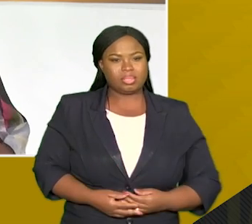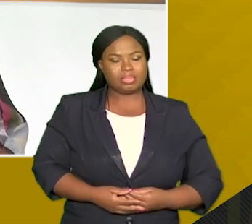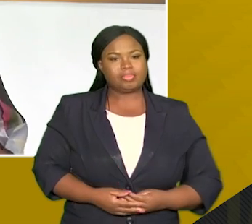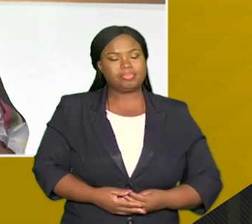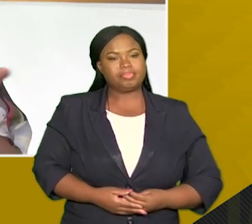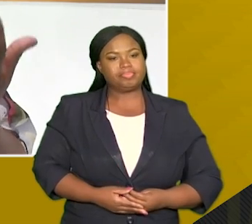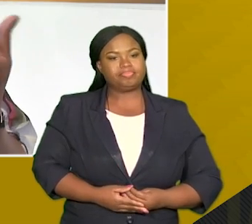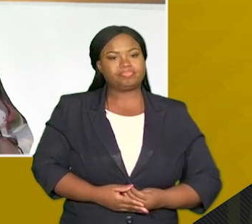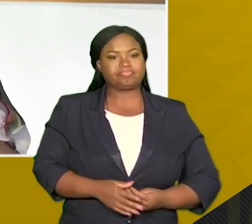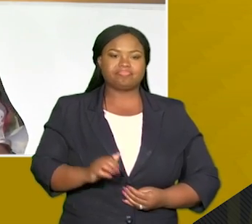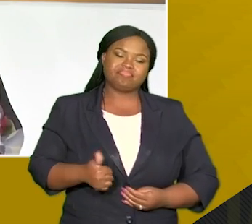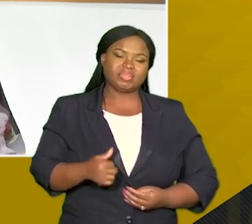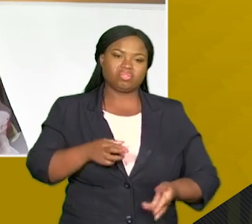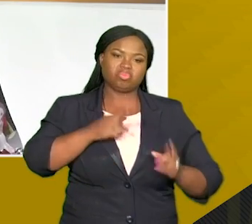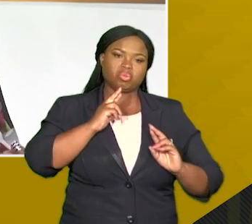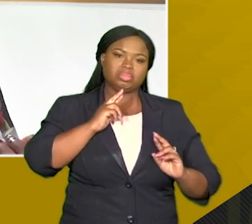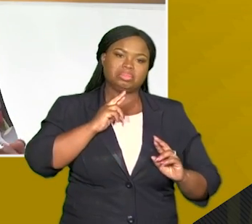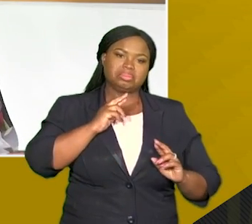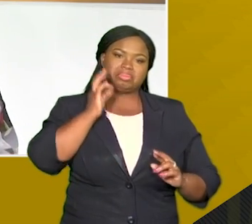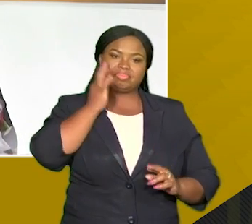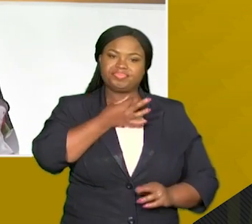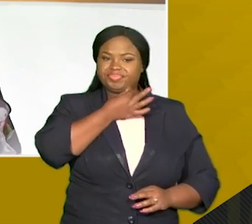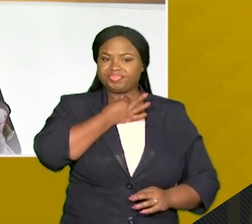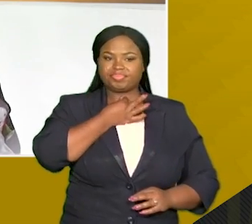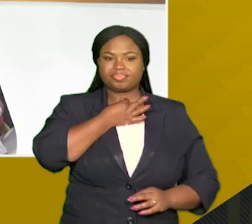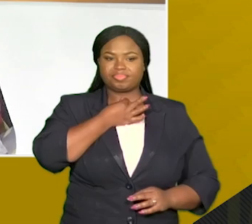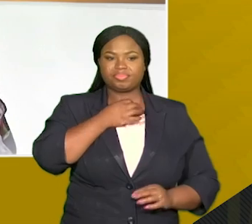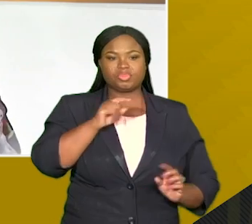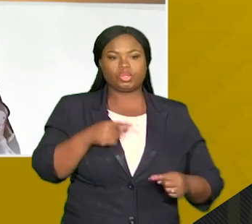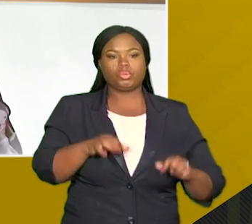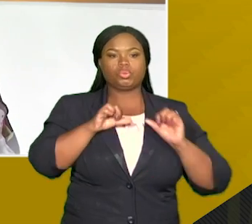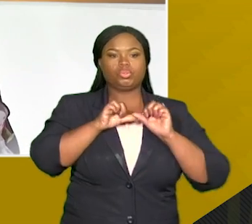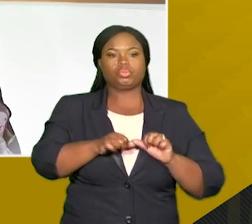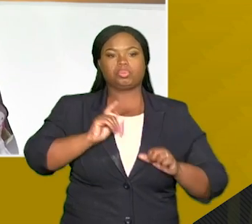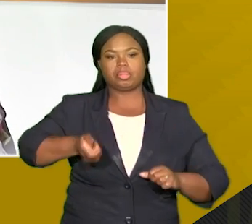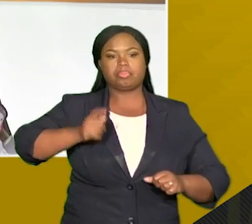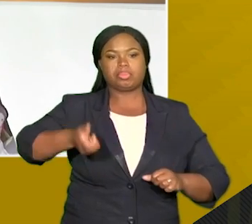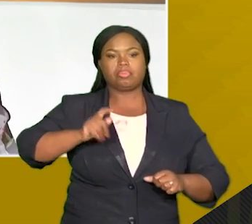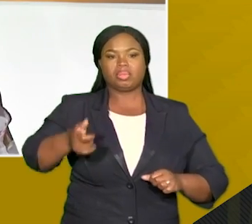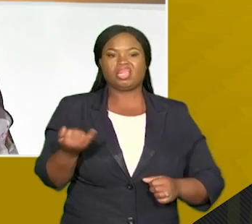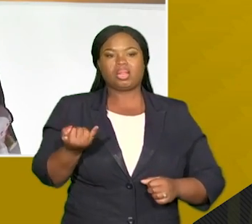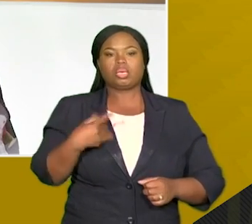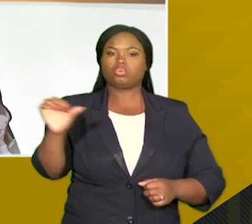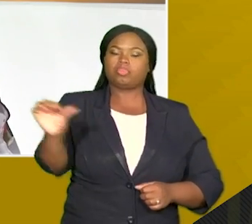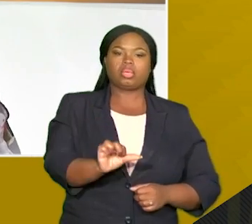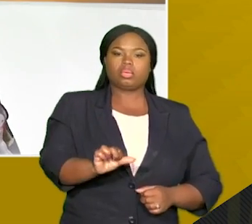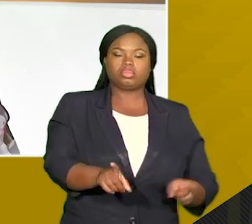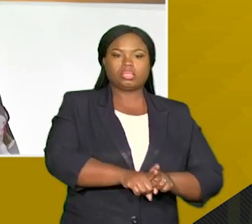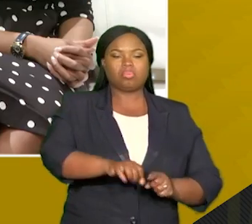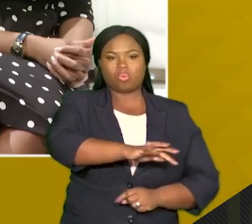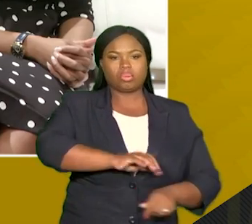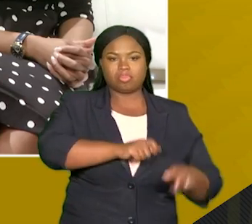And wangiphendula ngokuthi we cannot continue paying him as if he's coming to work like everybody